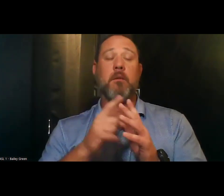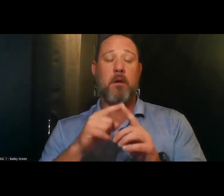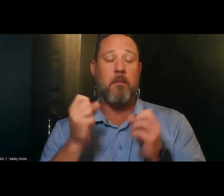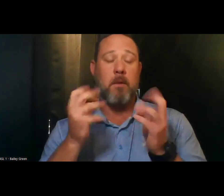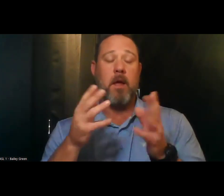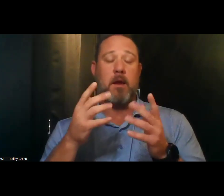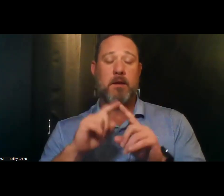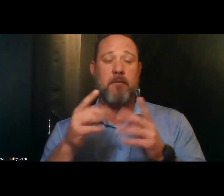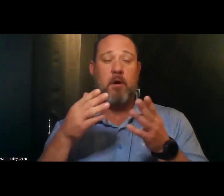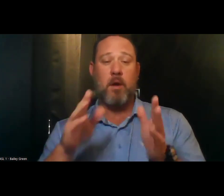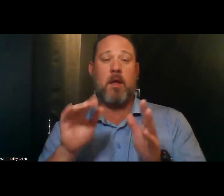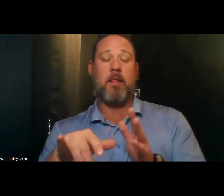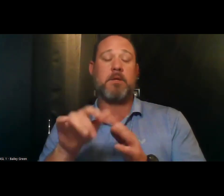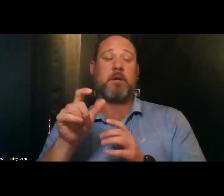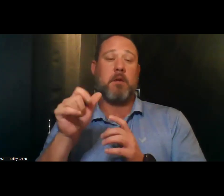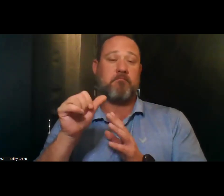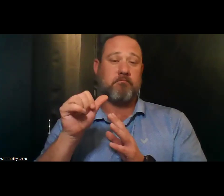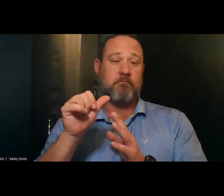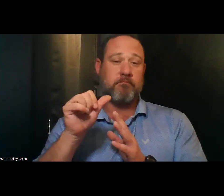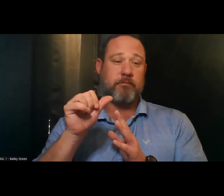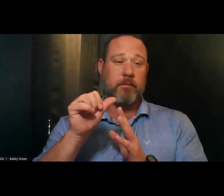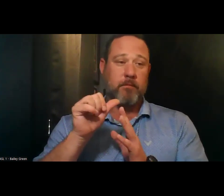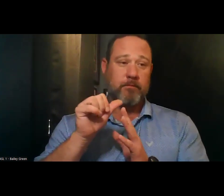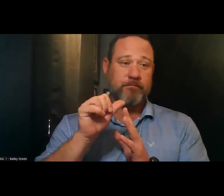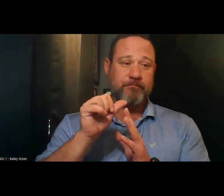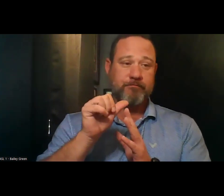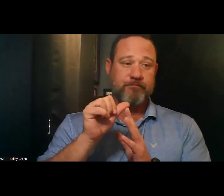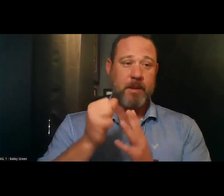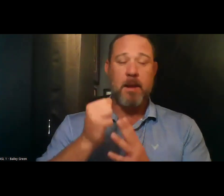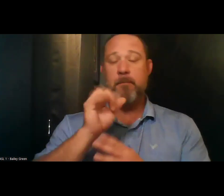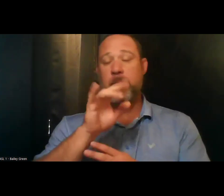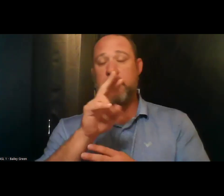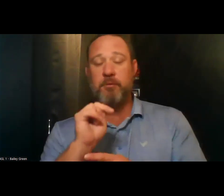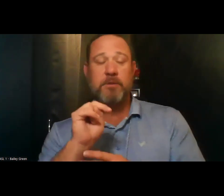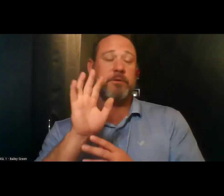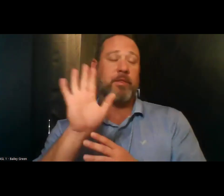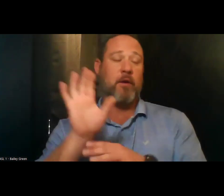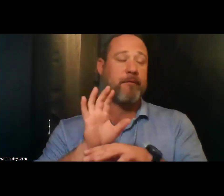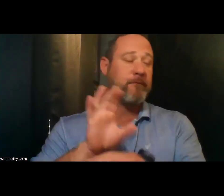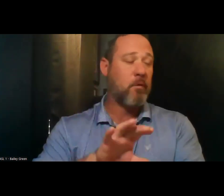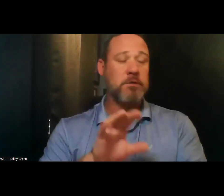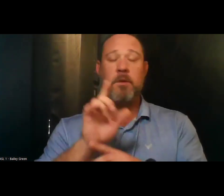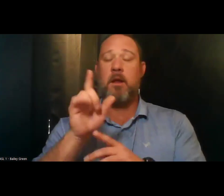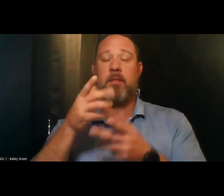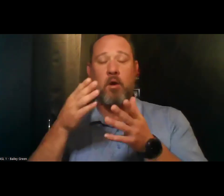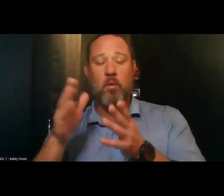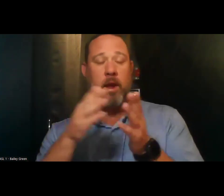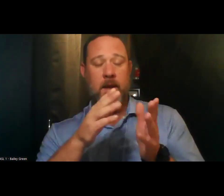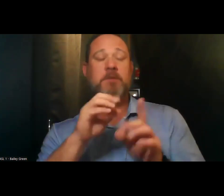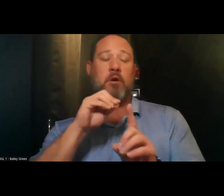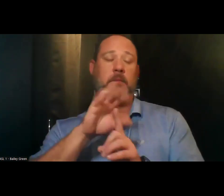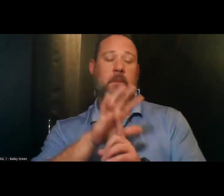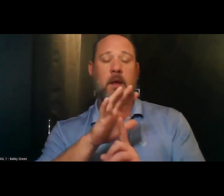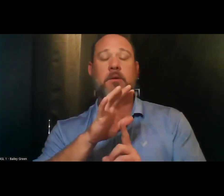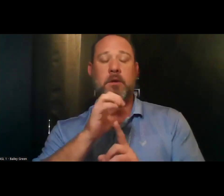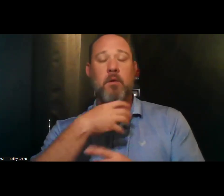in which this federal administration's immigration enforcement mechanisms are really impacting older